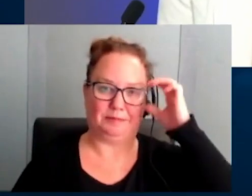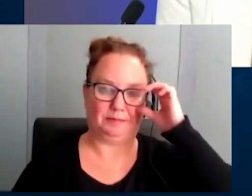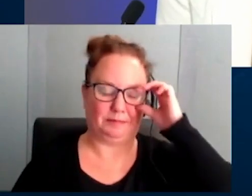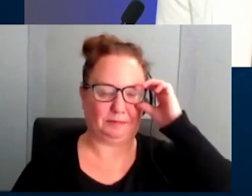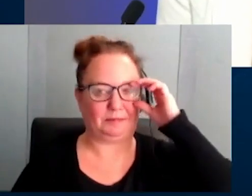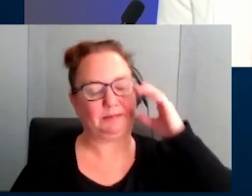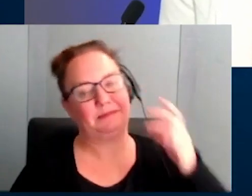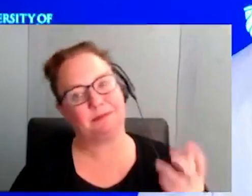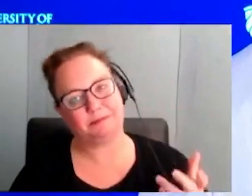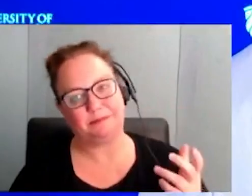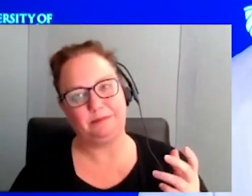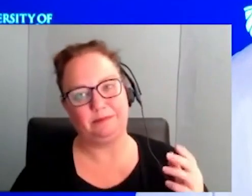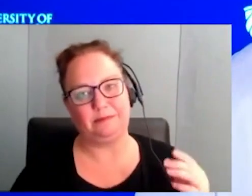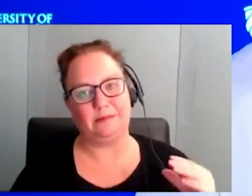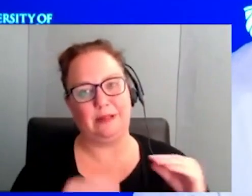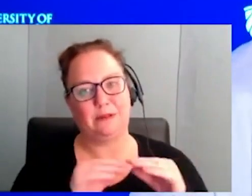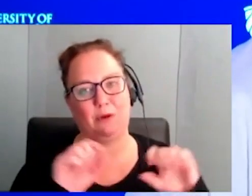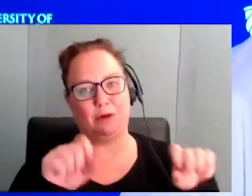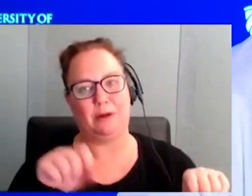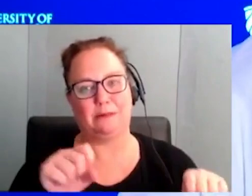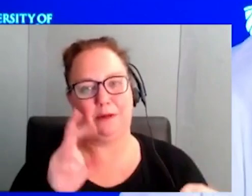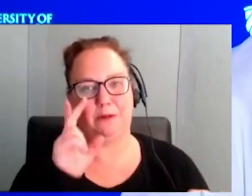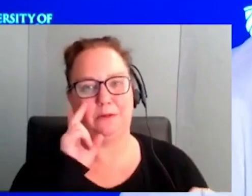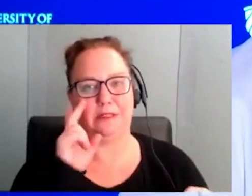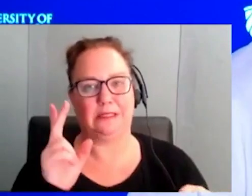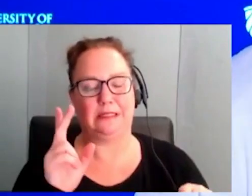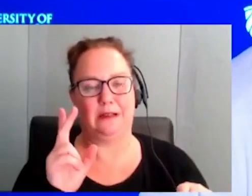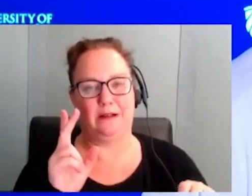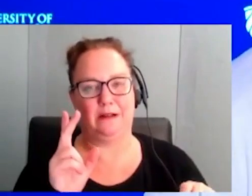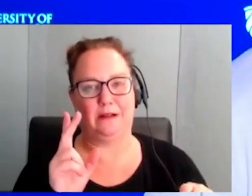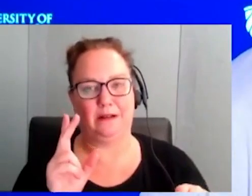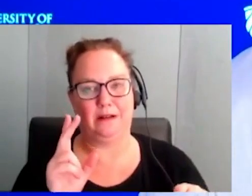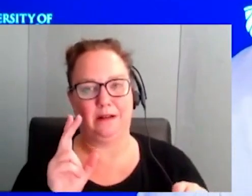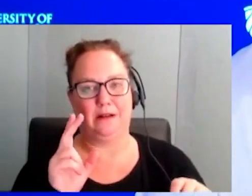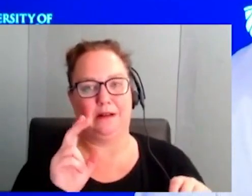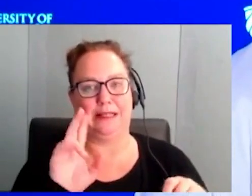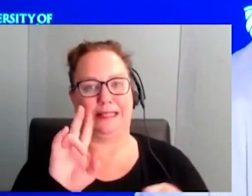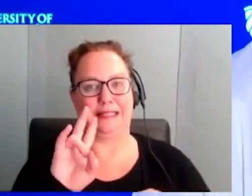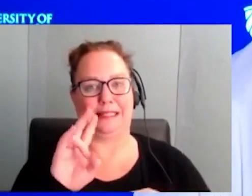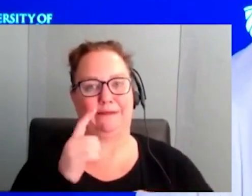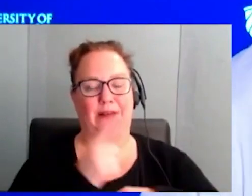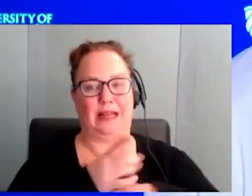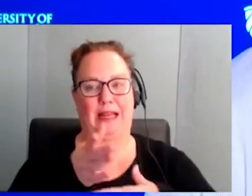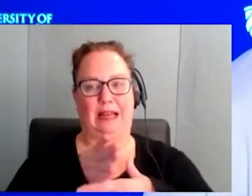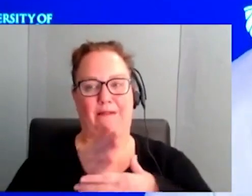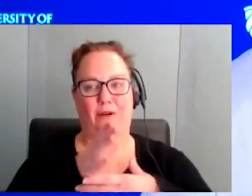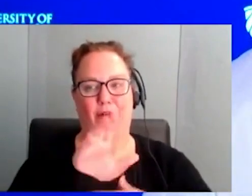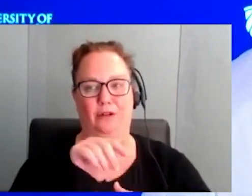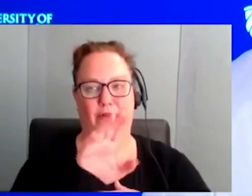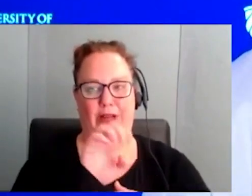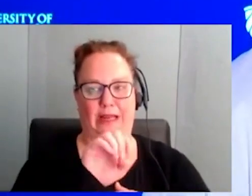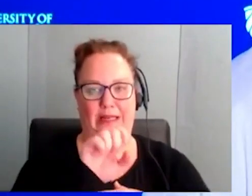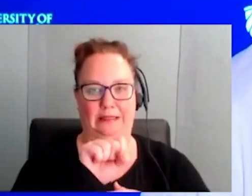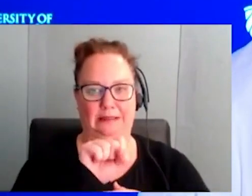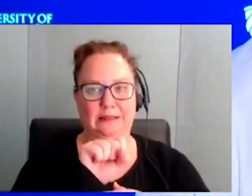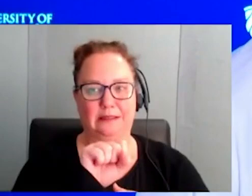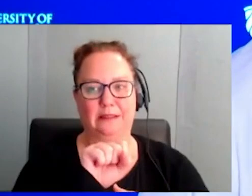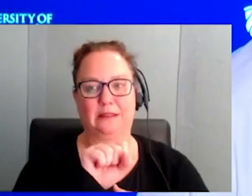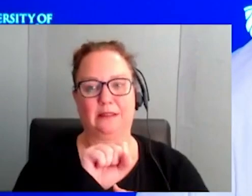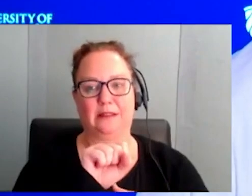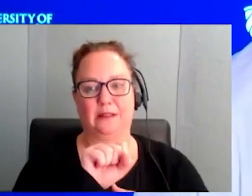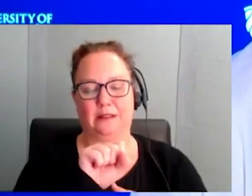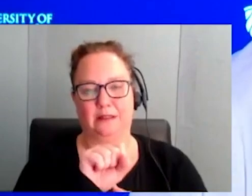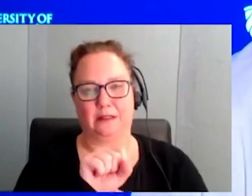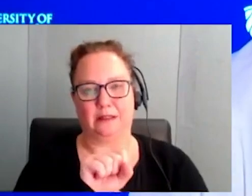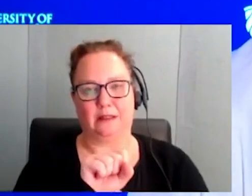was more possible when we saw the rolling 7-day average of cases further down than it was. It was just